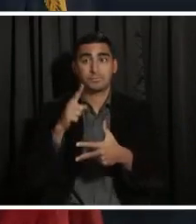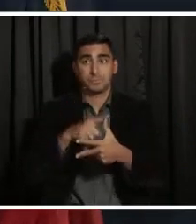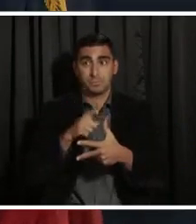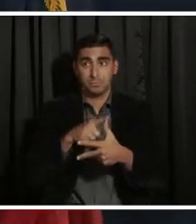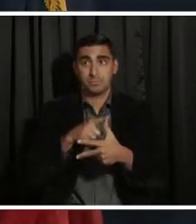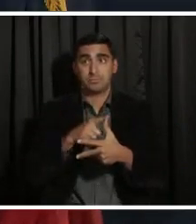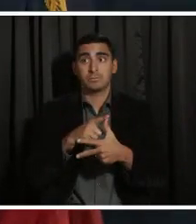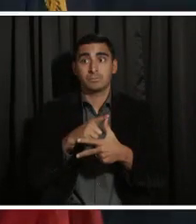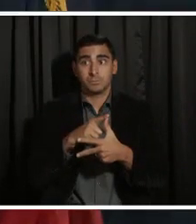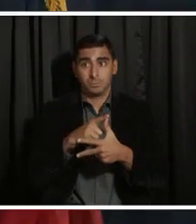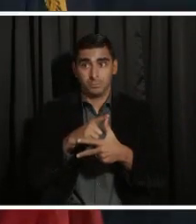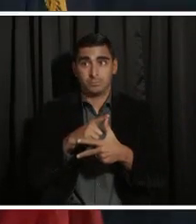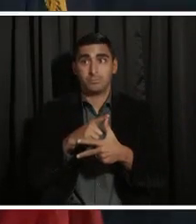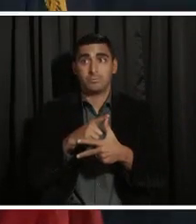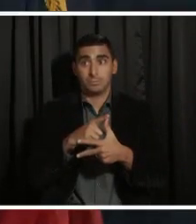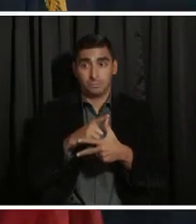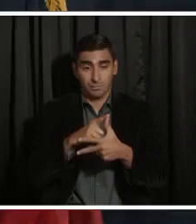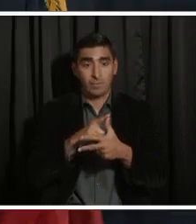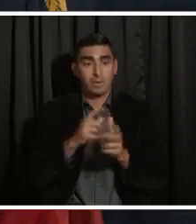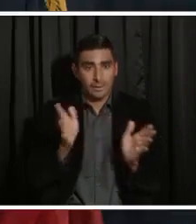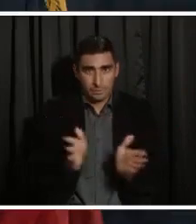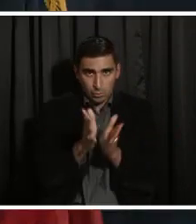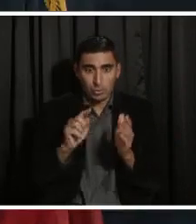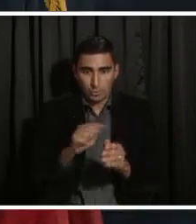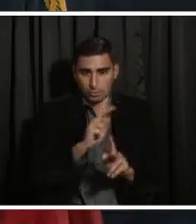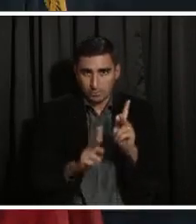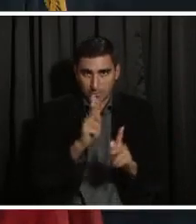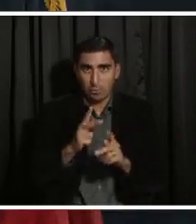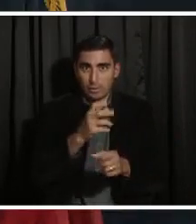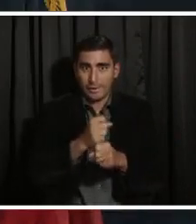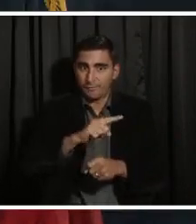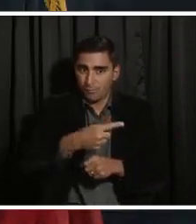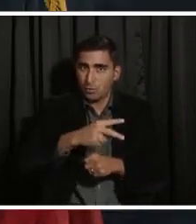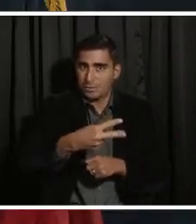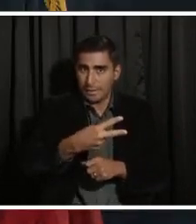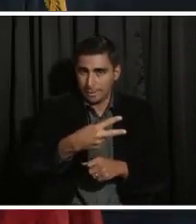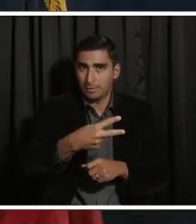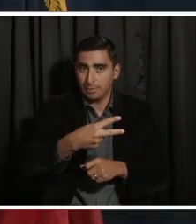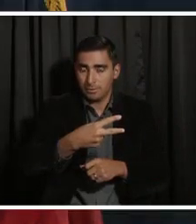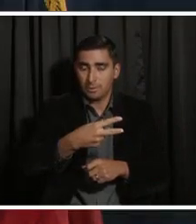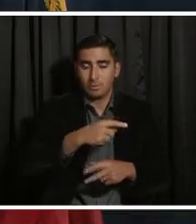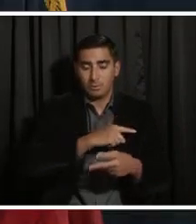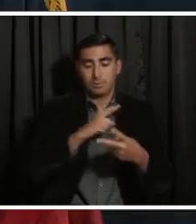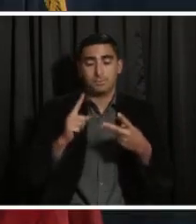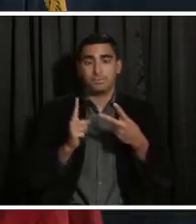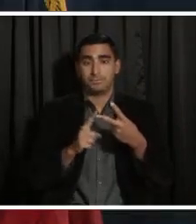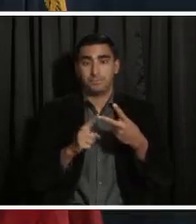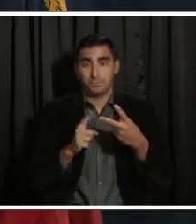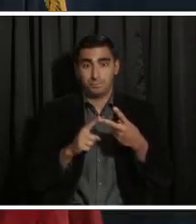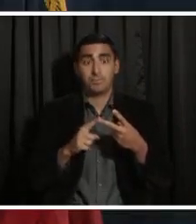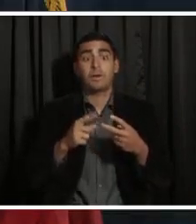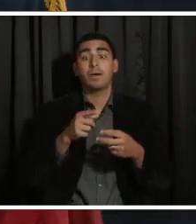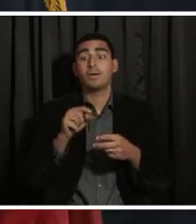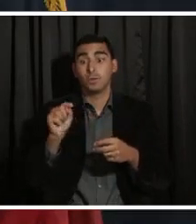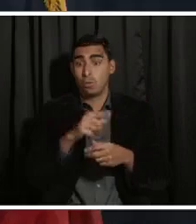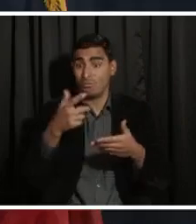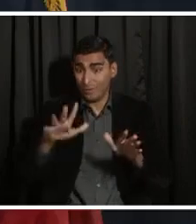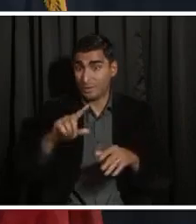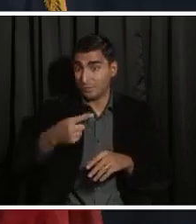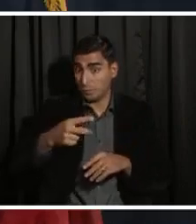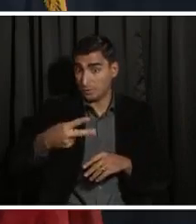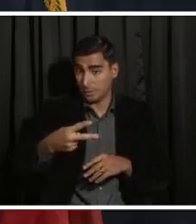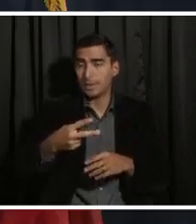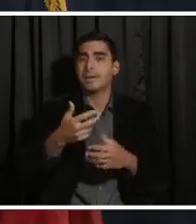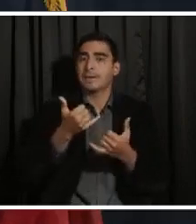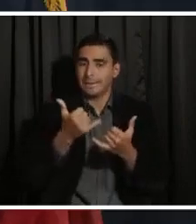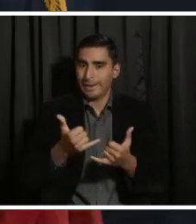Accelerating the number of people who get their first and second dose. Number 2, getting the booster dose to everybody